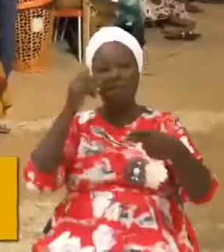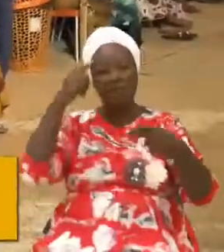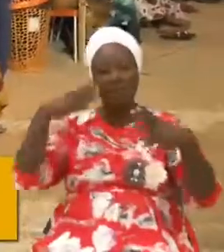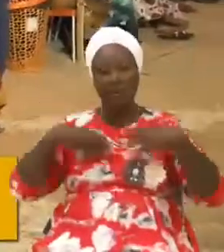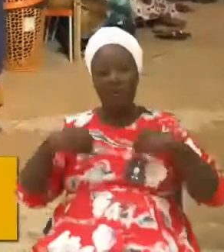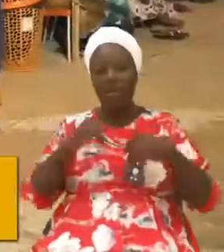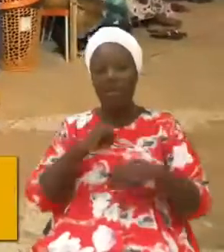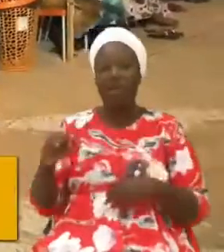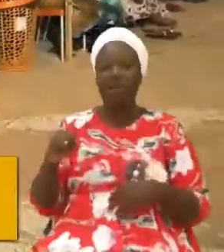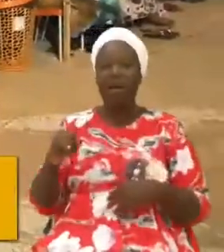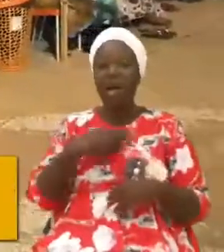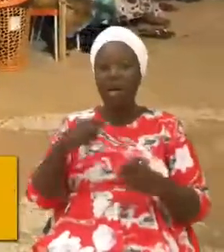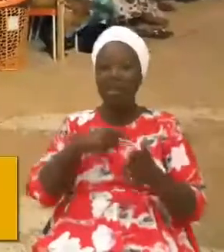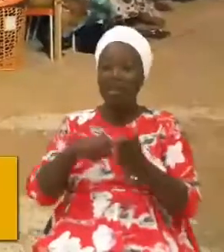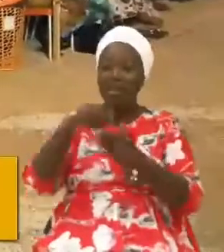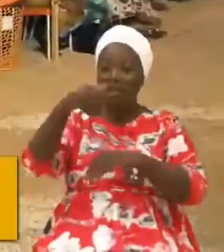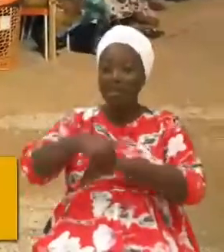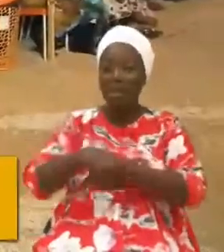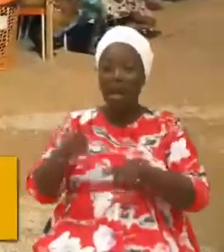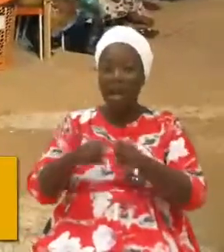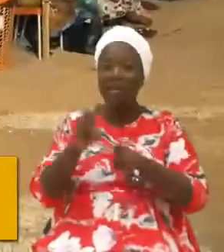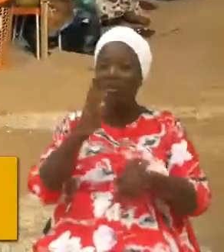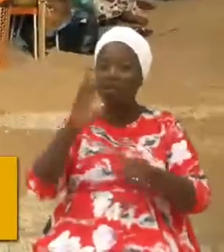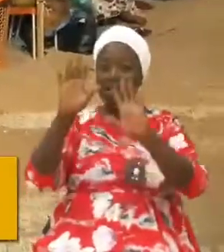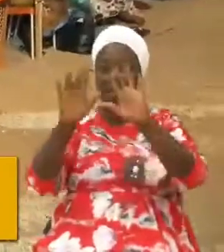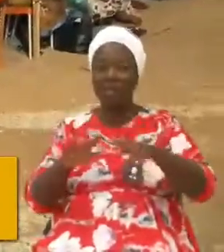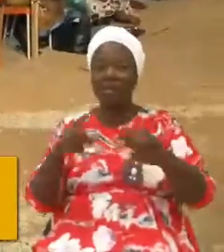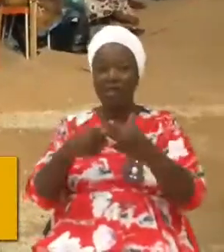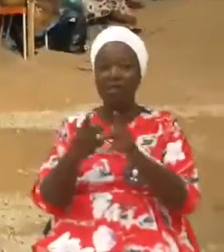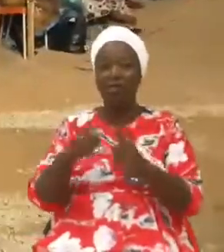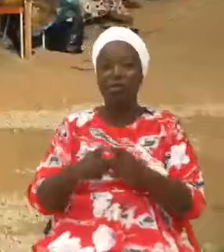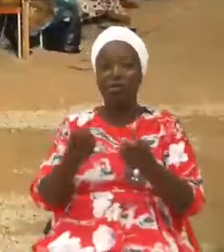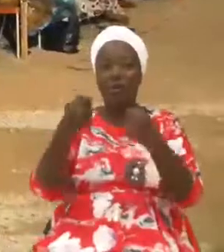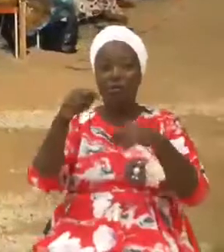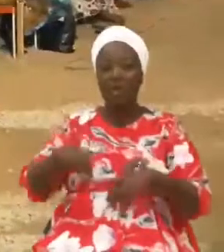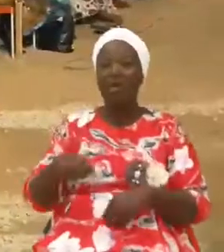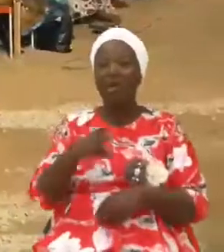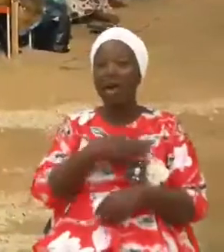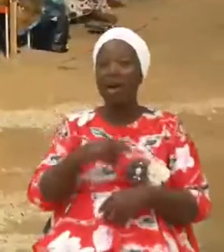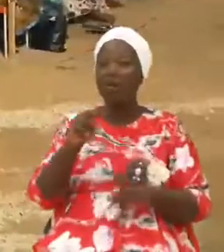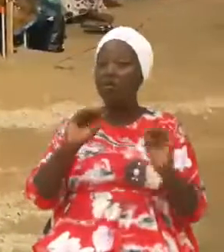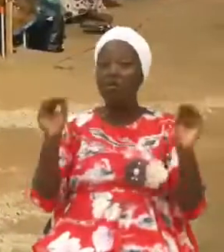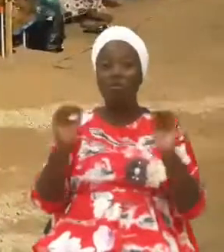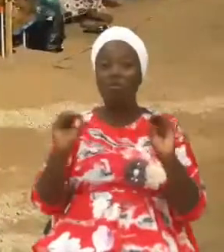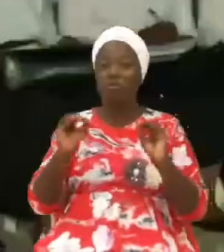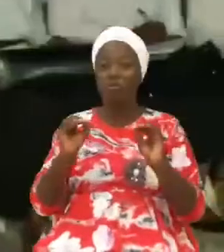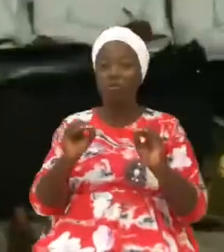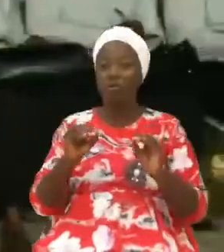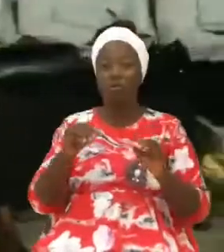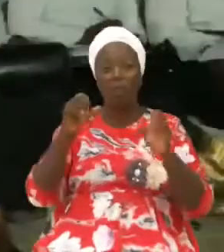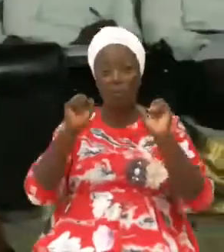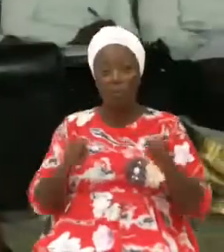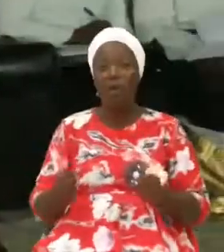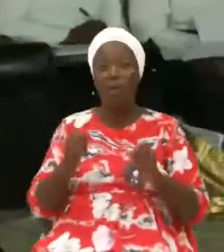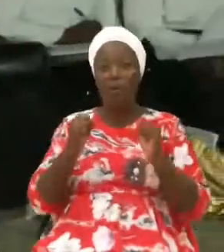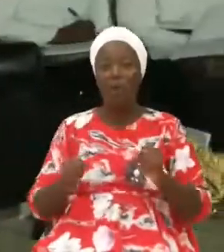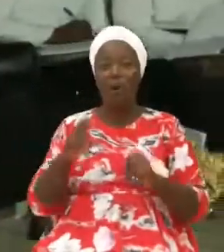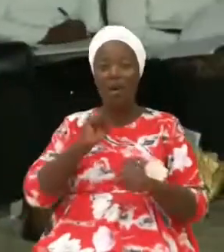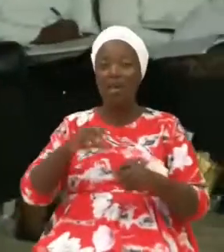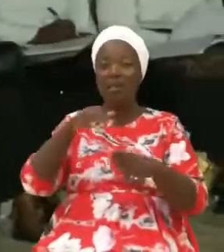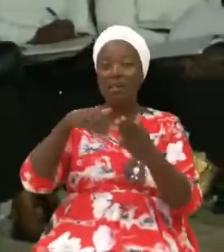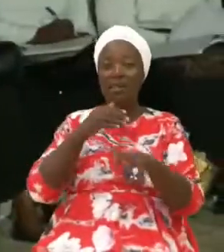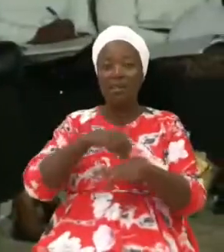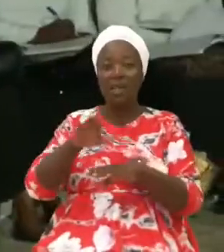H is for healing. And tonight, as the rains begin to fall, and no power